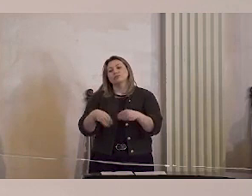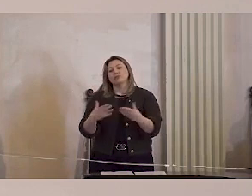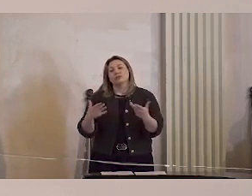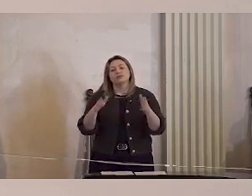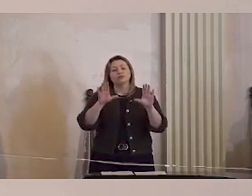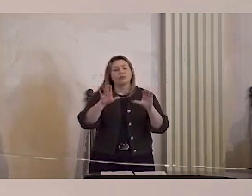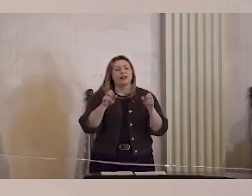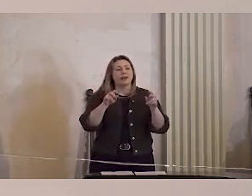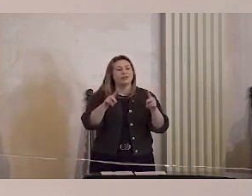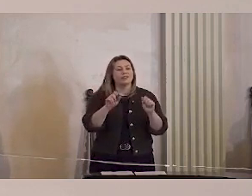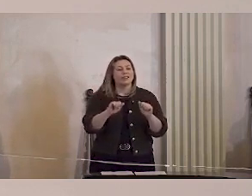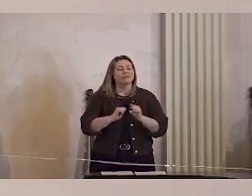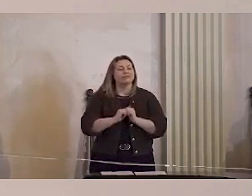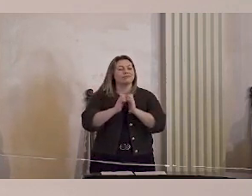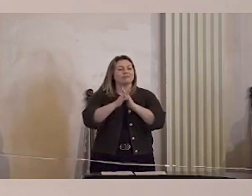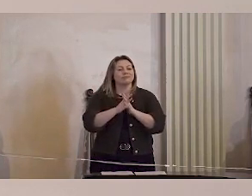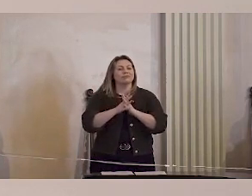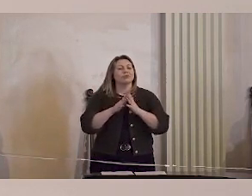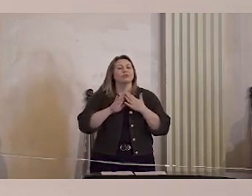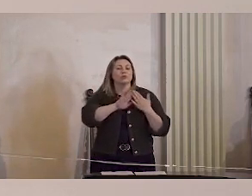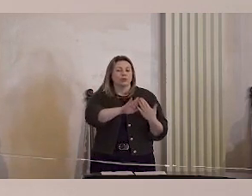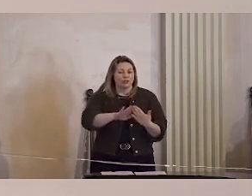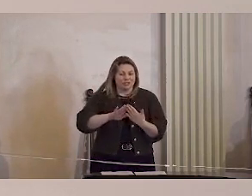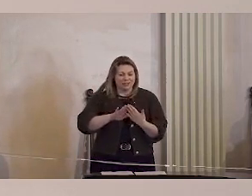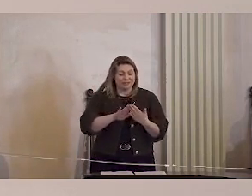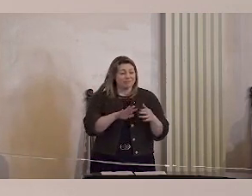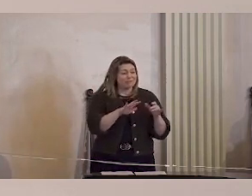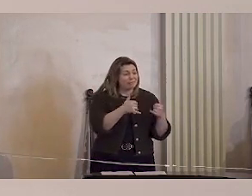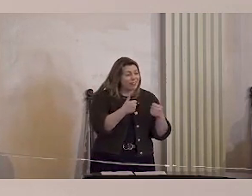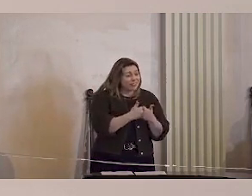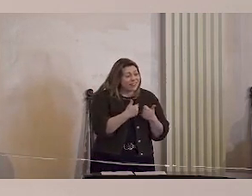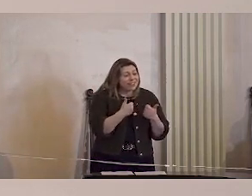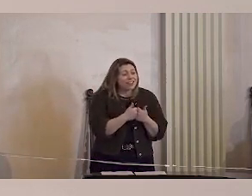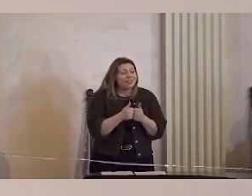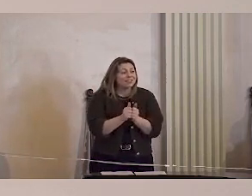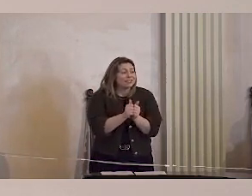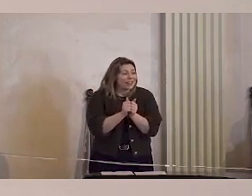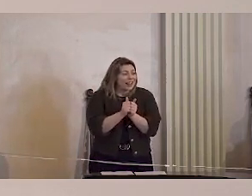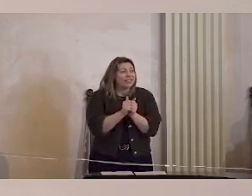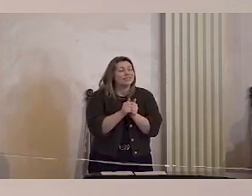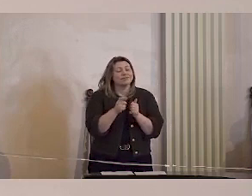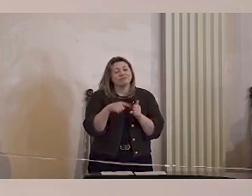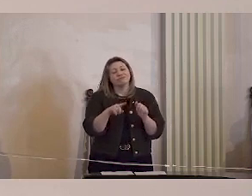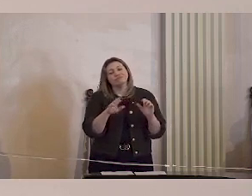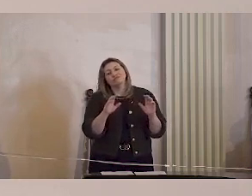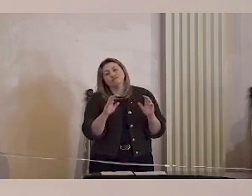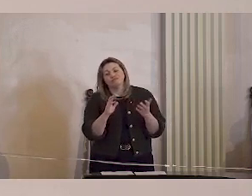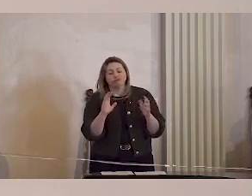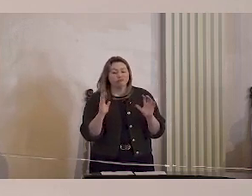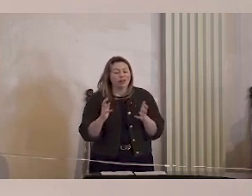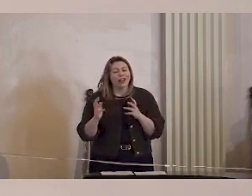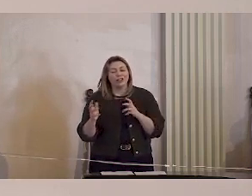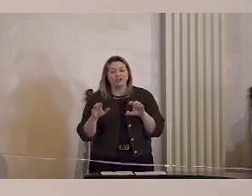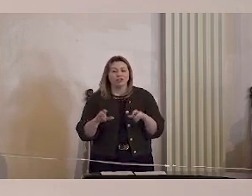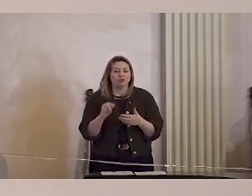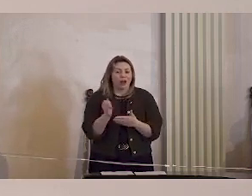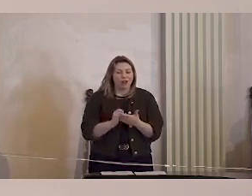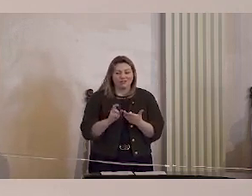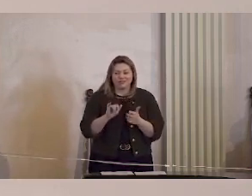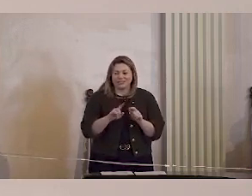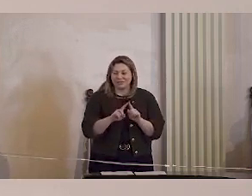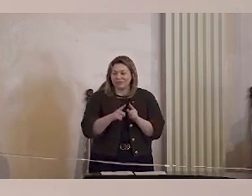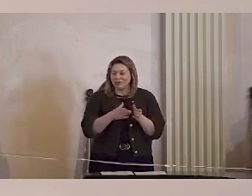great opportunity to build community. Playing games together anywhere, doing art, chatting. Those are all ways we build